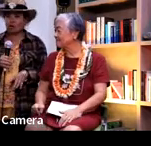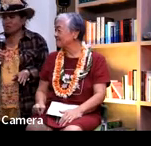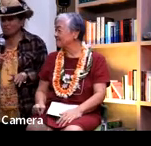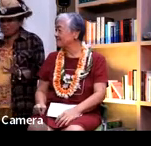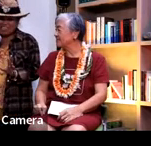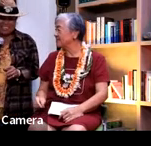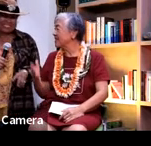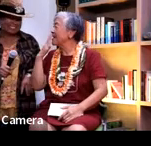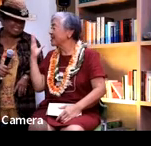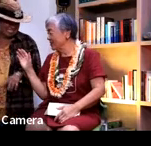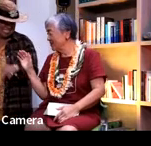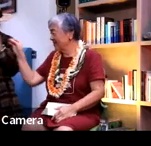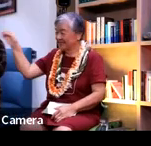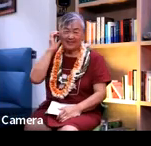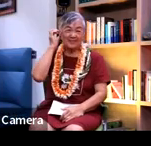Oh, okay.